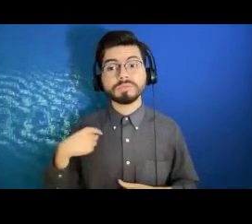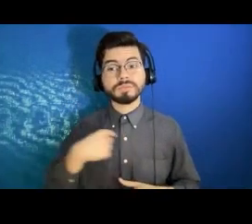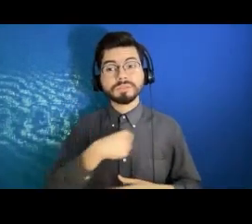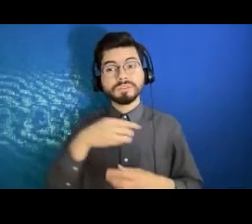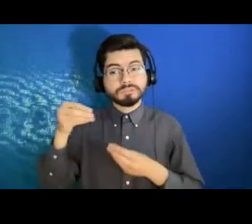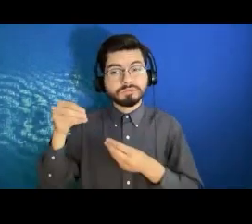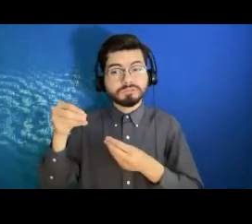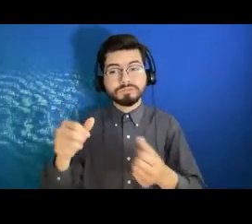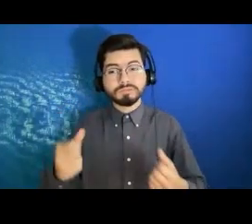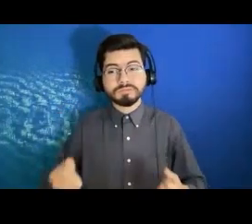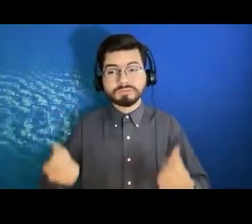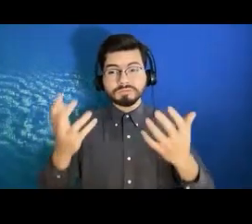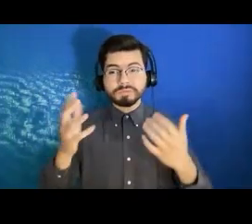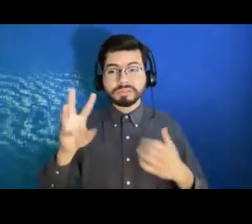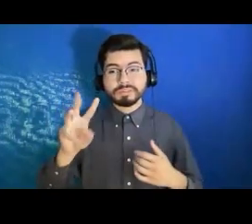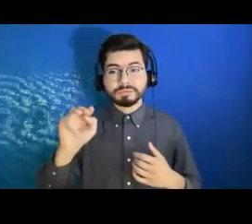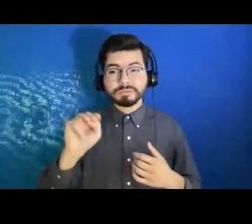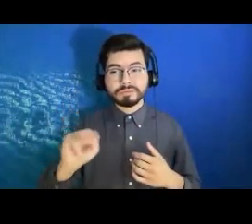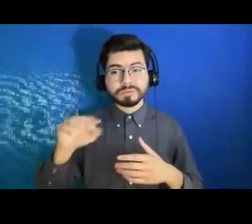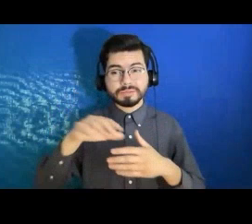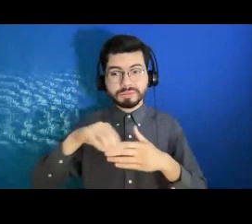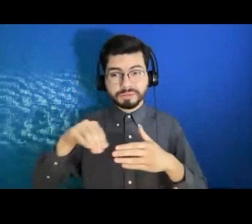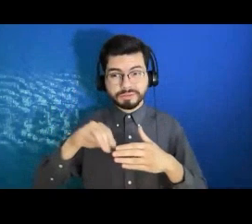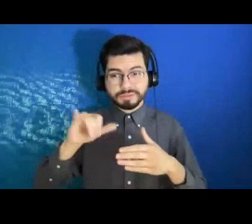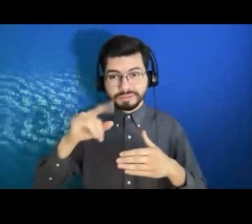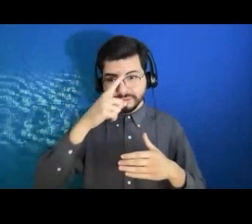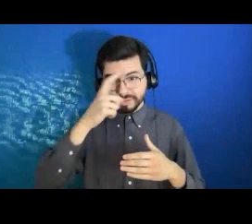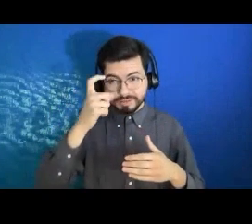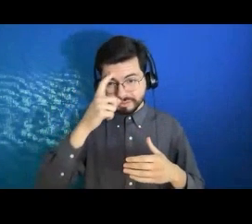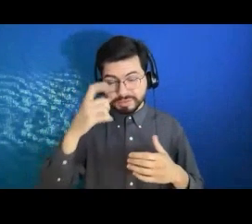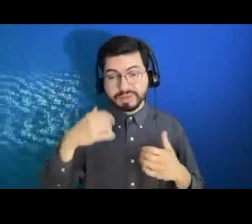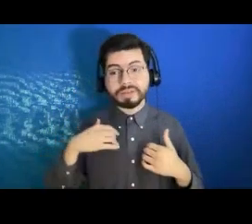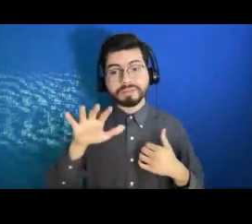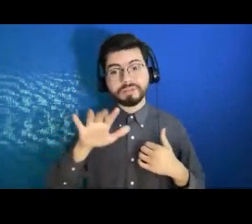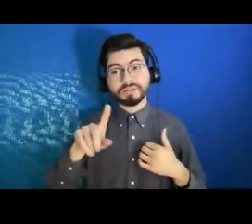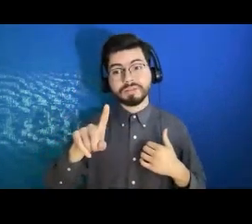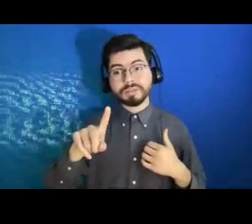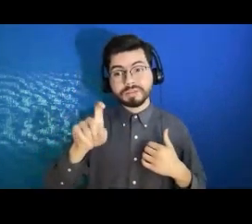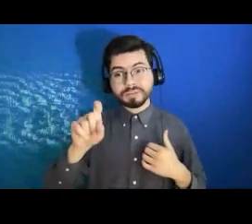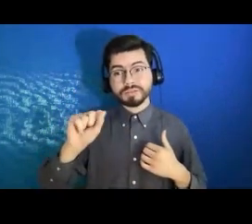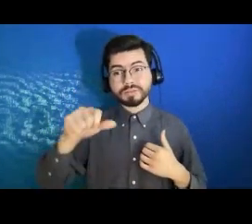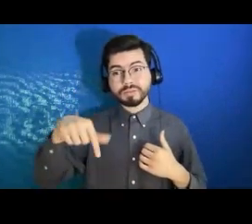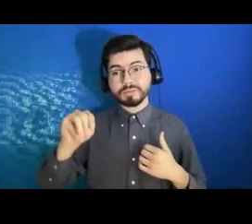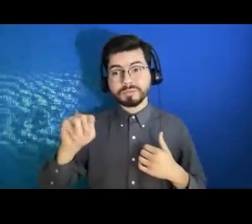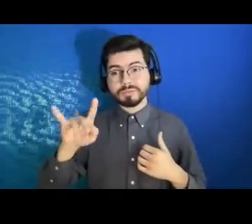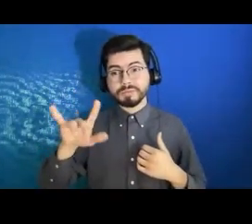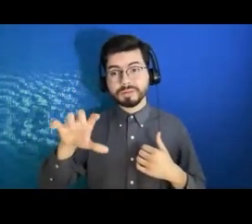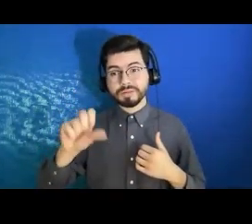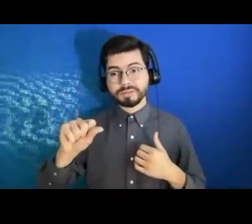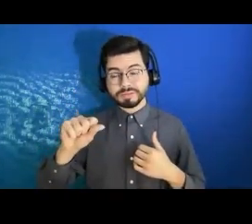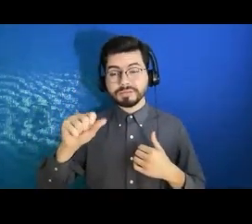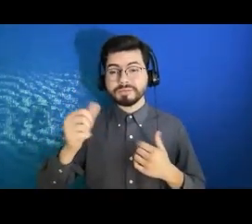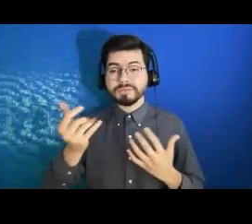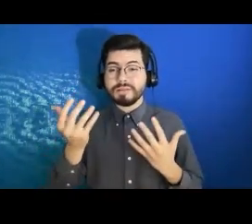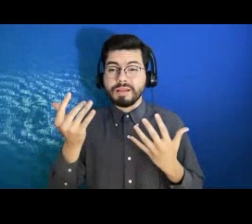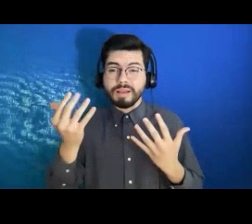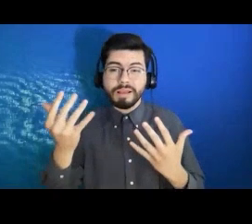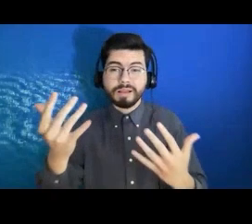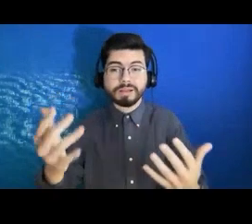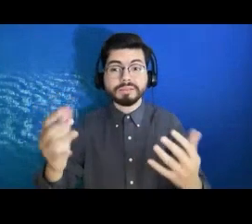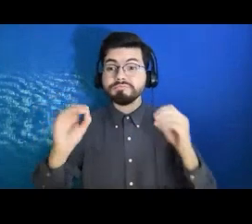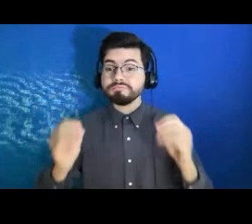summer. We had about 100 square miles of fire on the landscape, and we had no serious